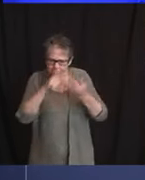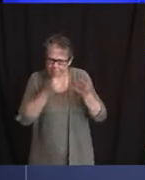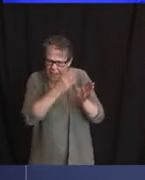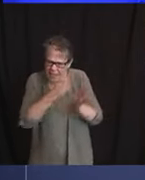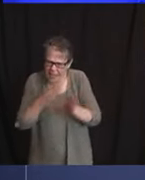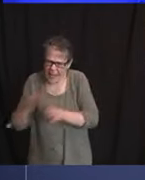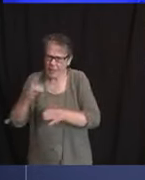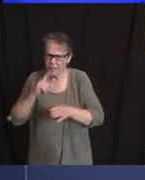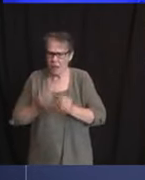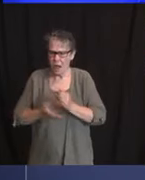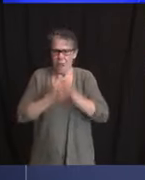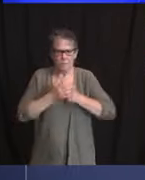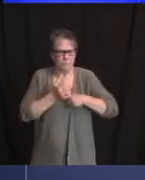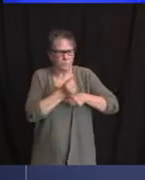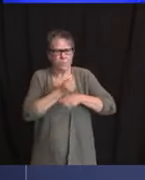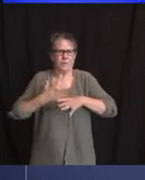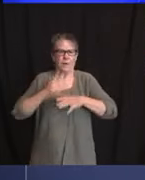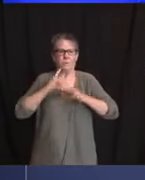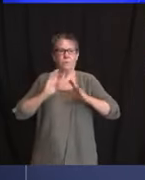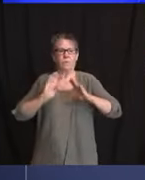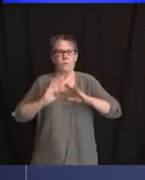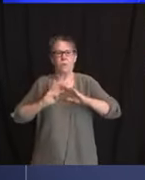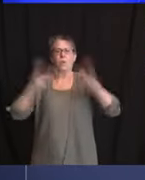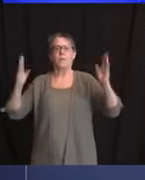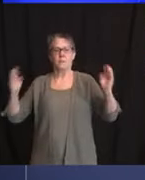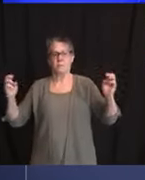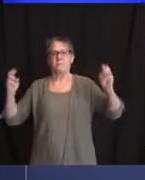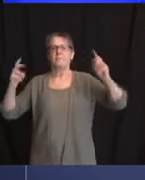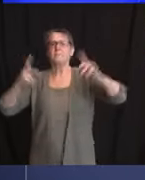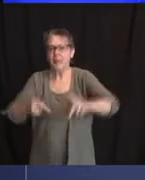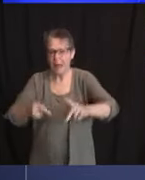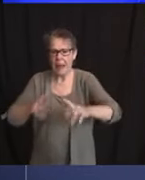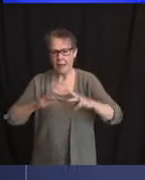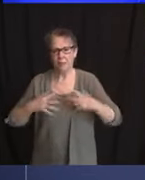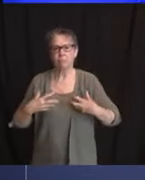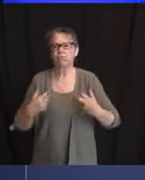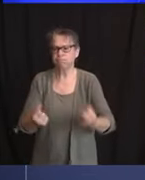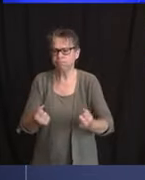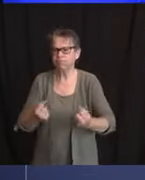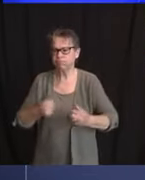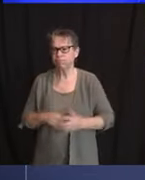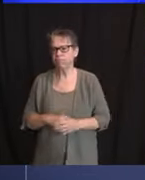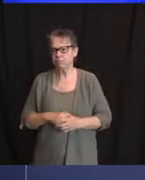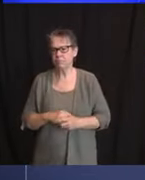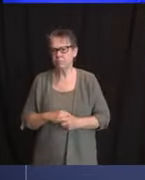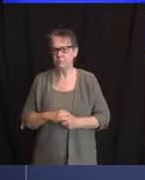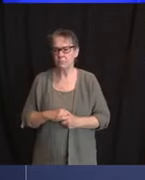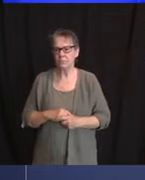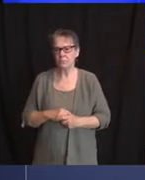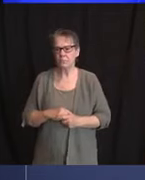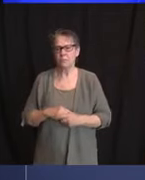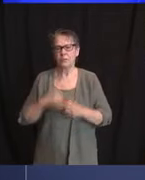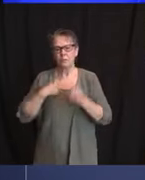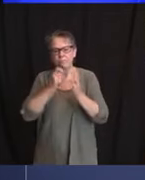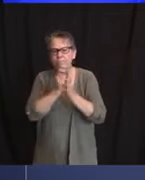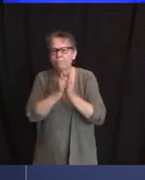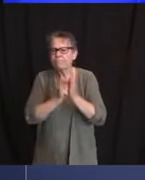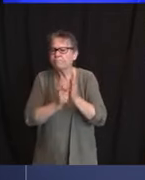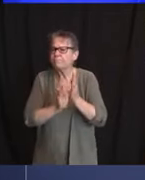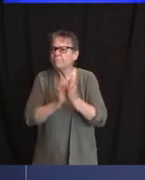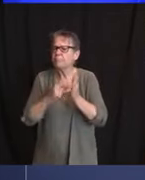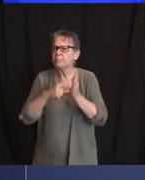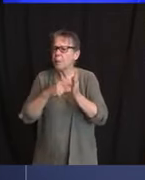3.5. The money that New Jersey will get from that should bolster the state's efforts. On Friday, the FDA approved Rutgers University's